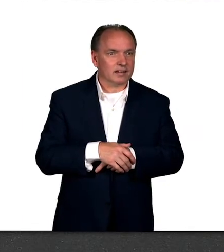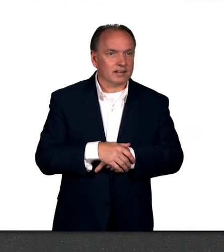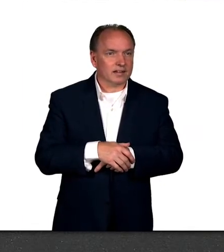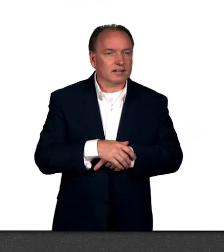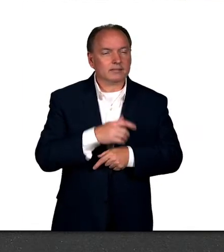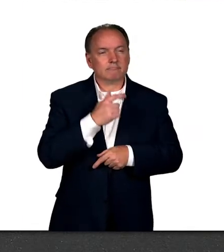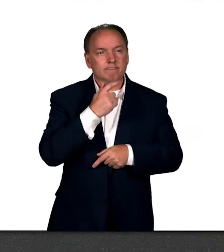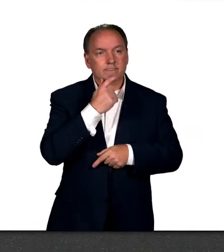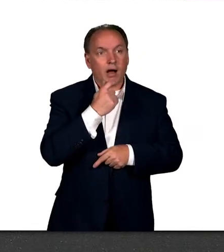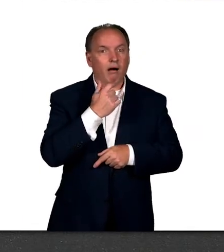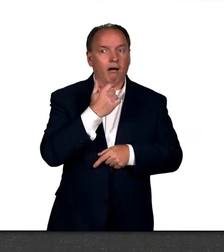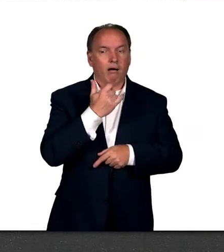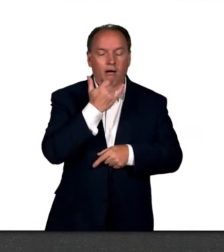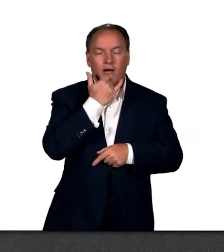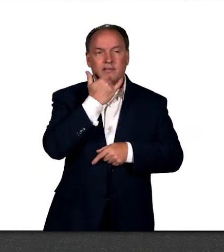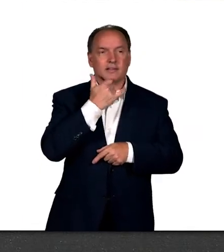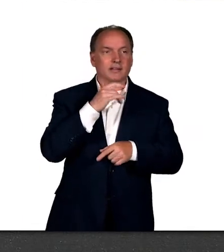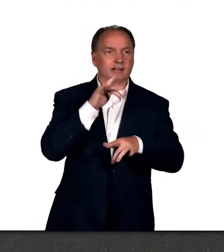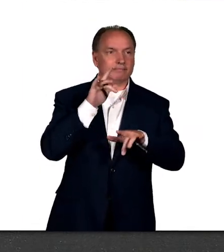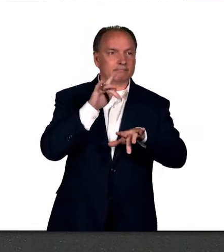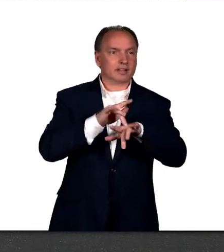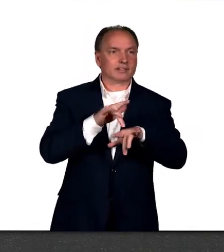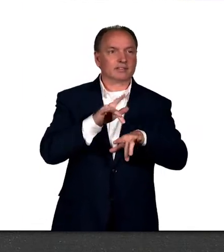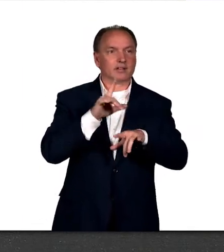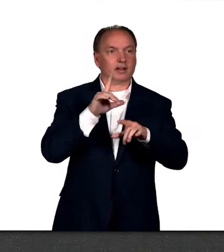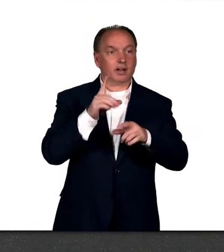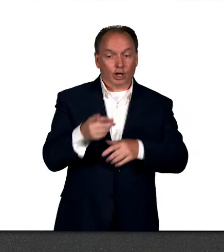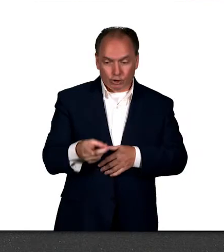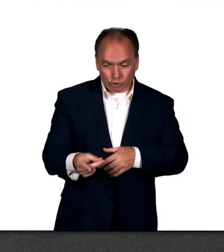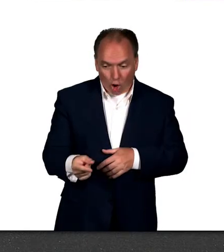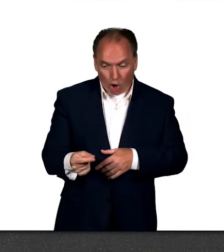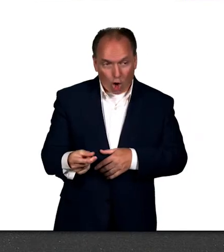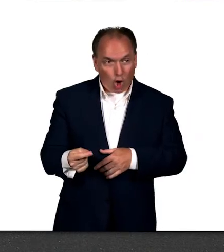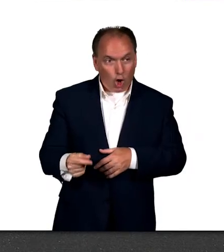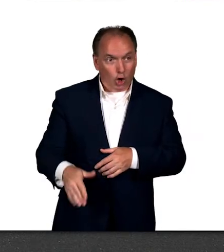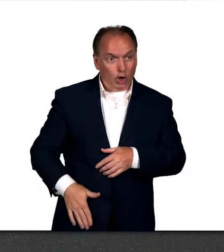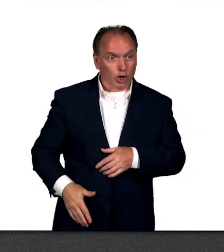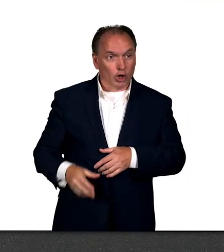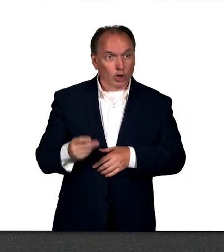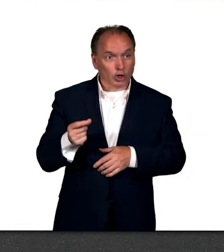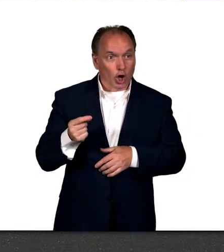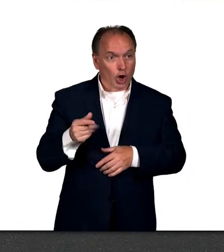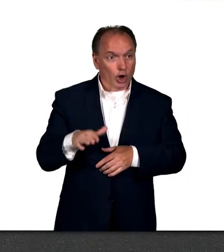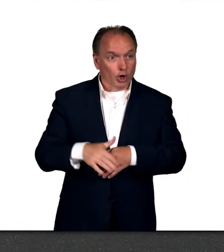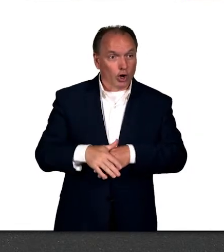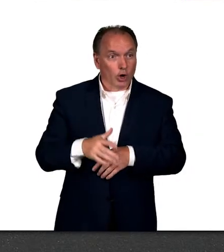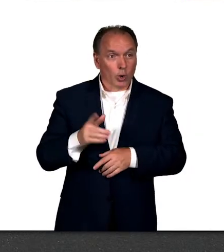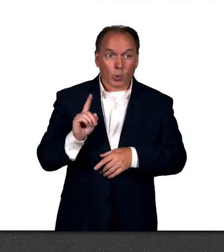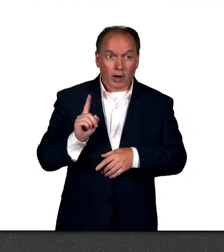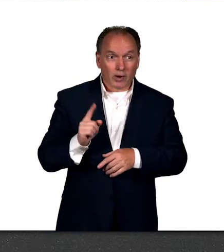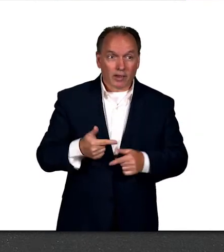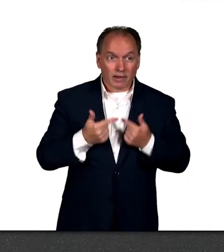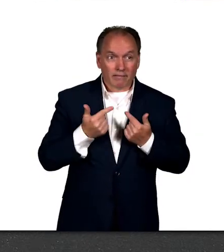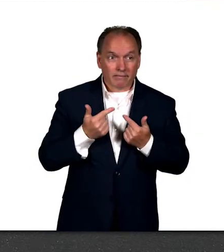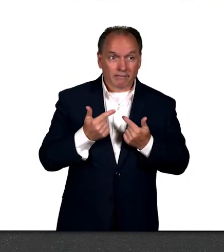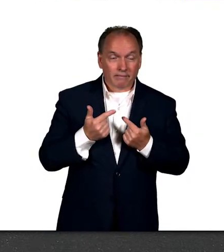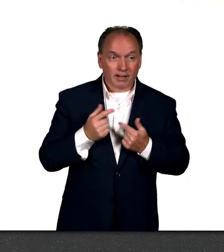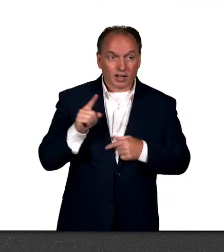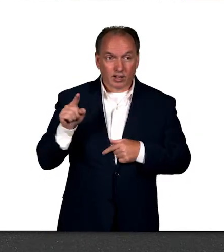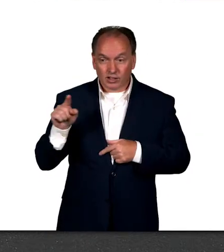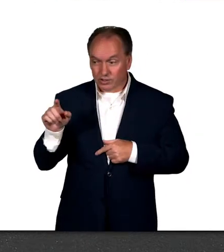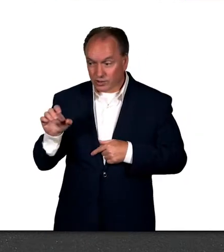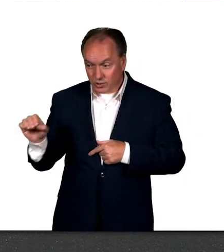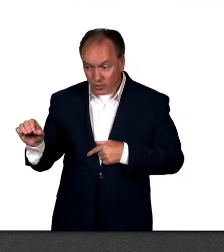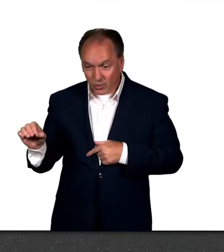And I accidentally pressed dog. Did you hear that? Dog. Where does the dog live? Does the dog live in a